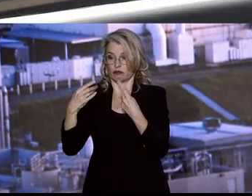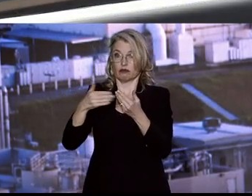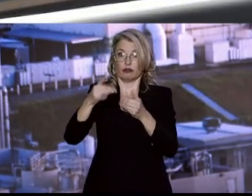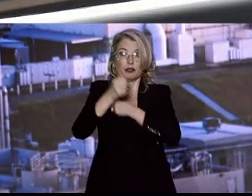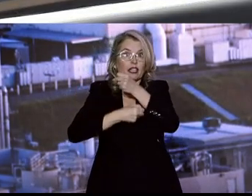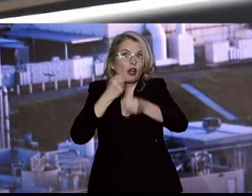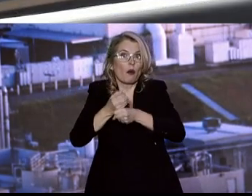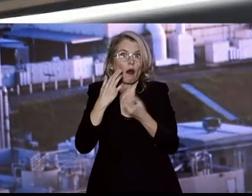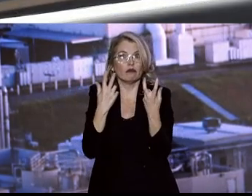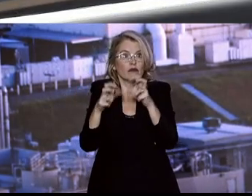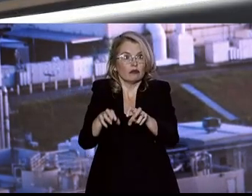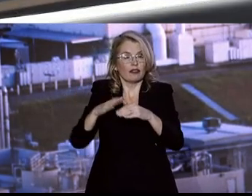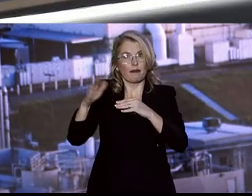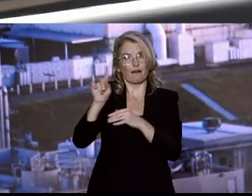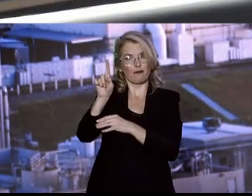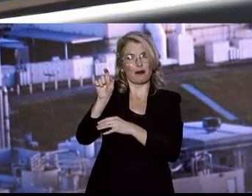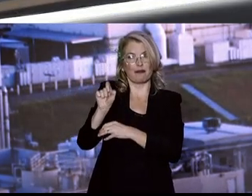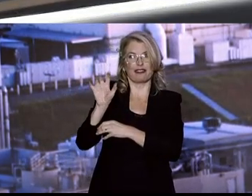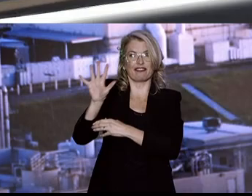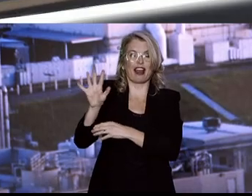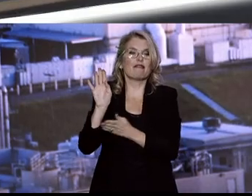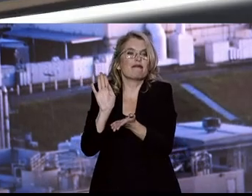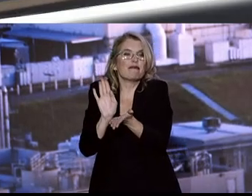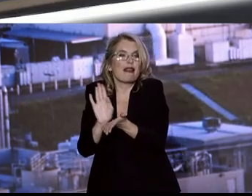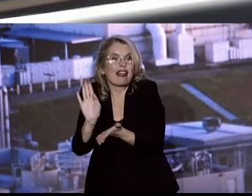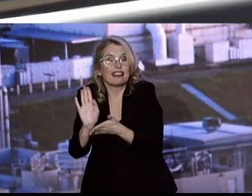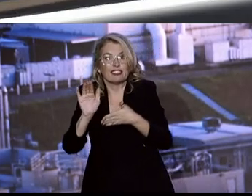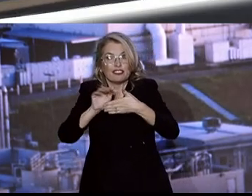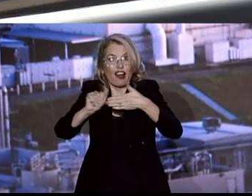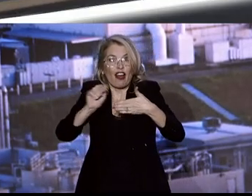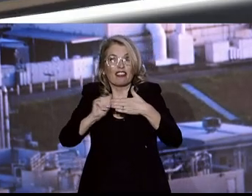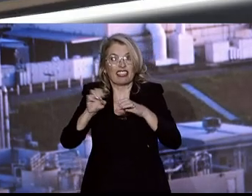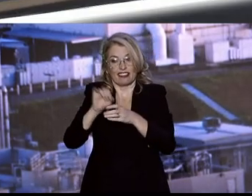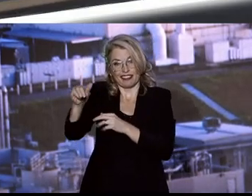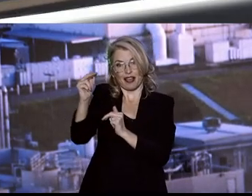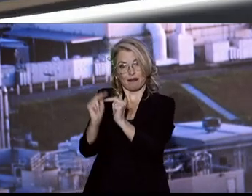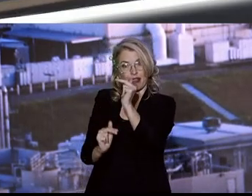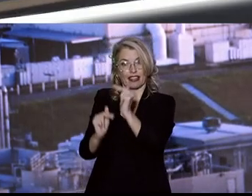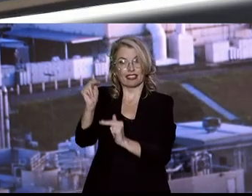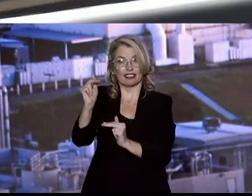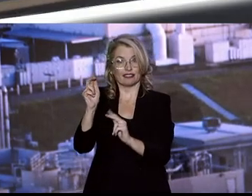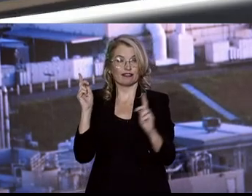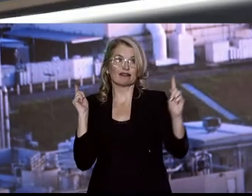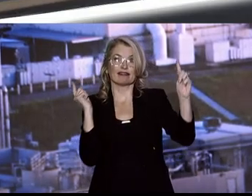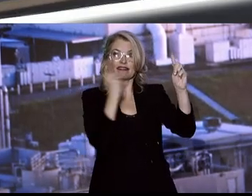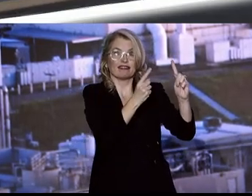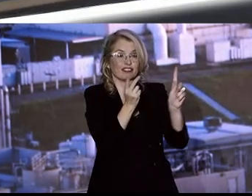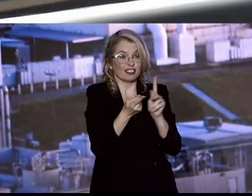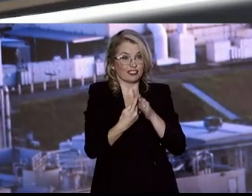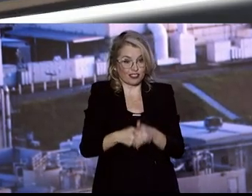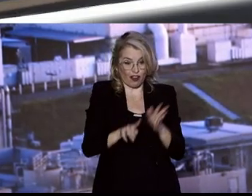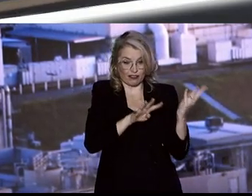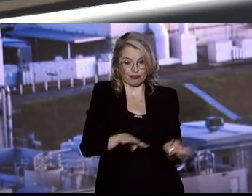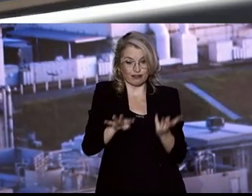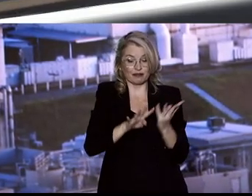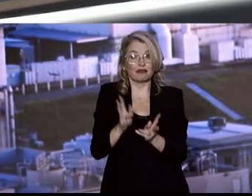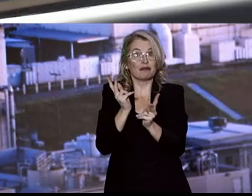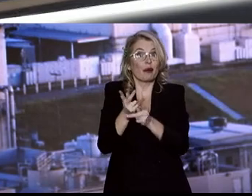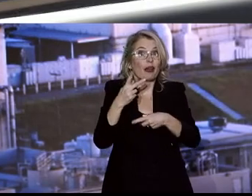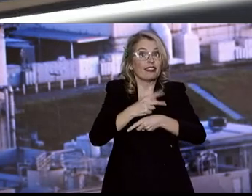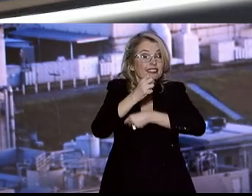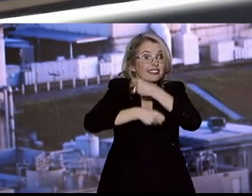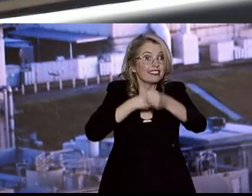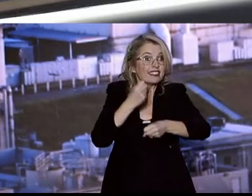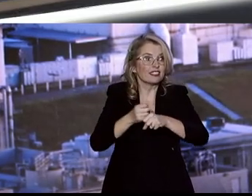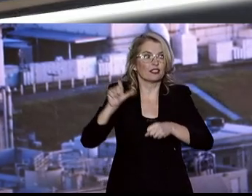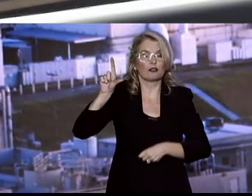plan to invest more than $1.5 billion in this facility, with the aim of starting production